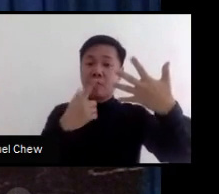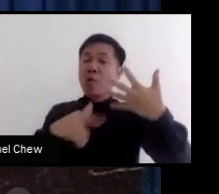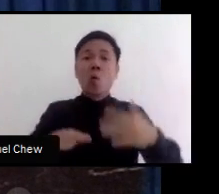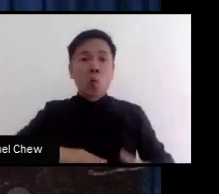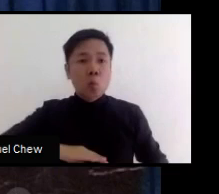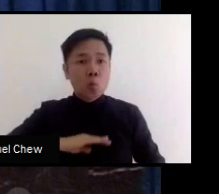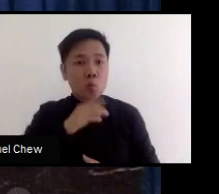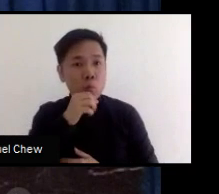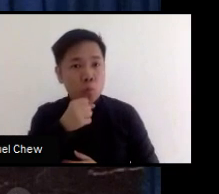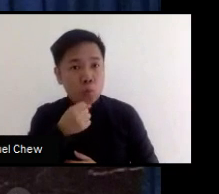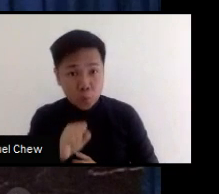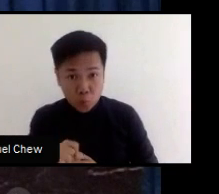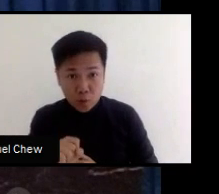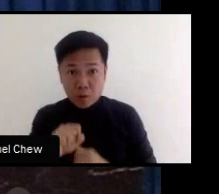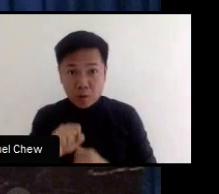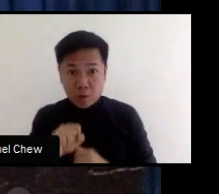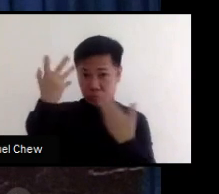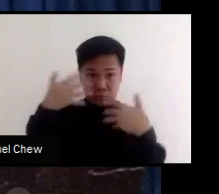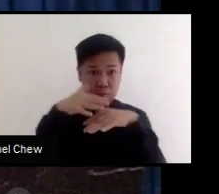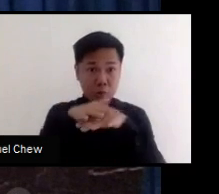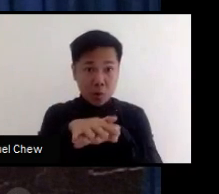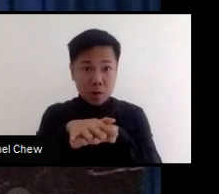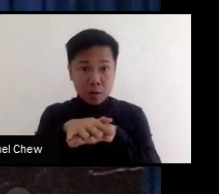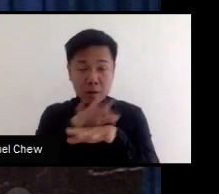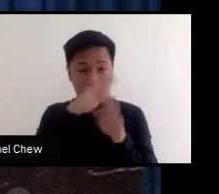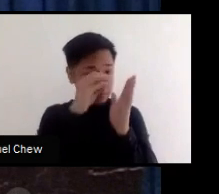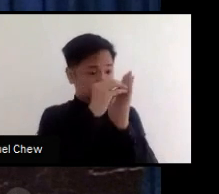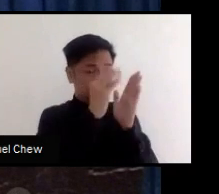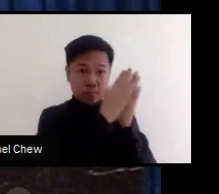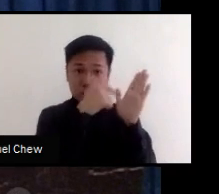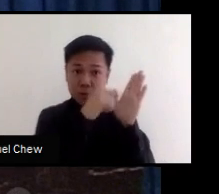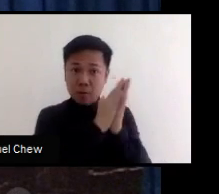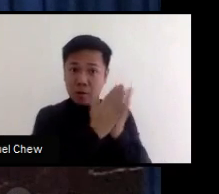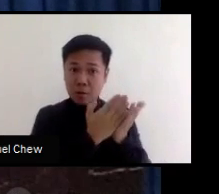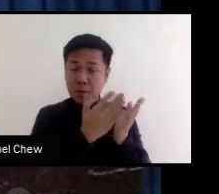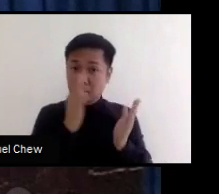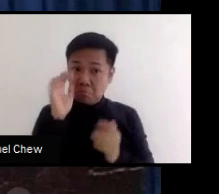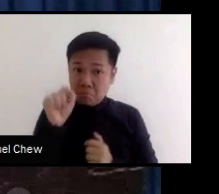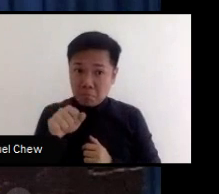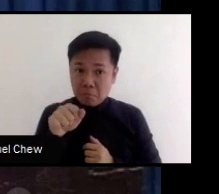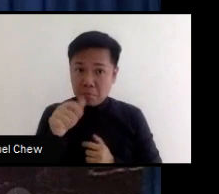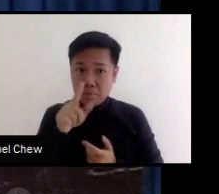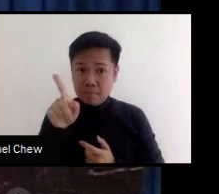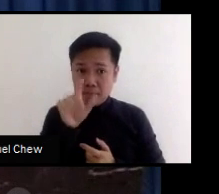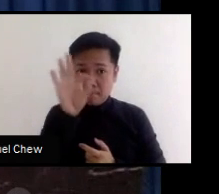be integrated in the document, and then it will be considered